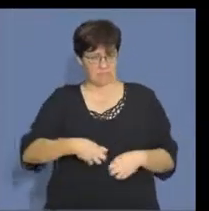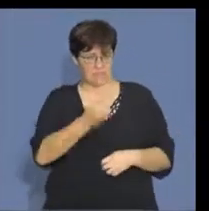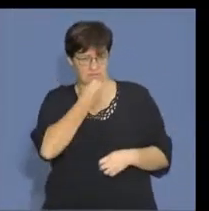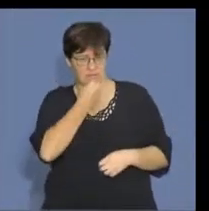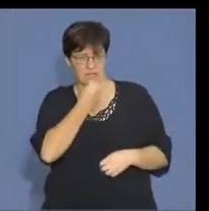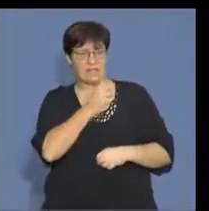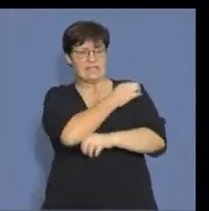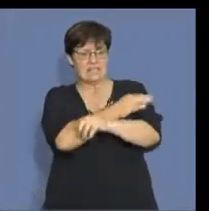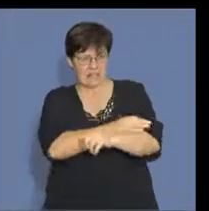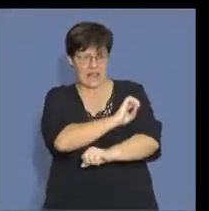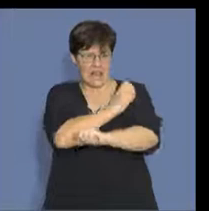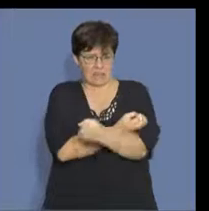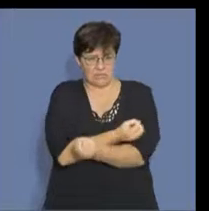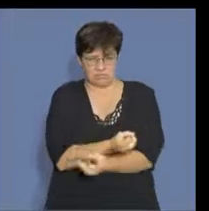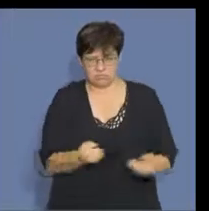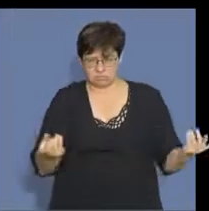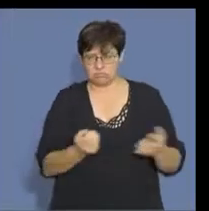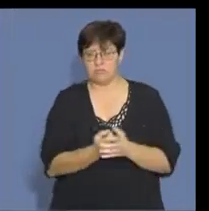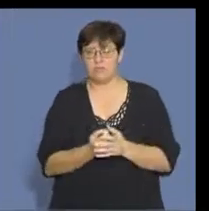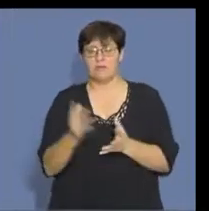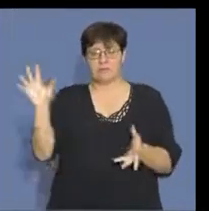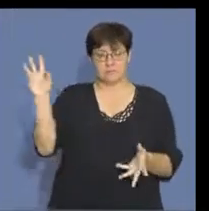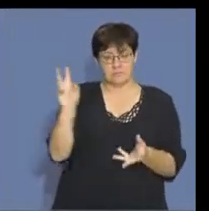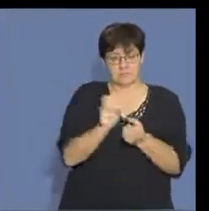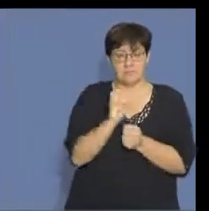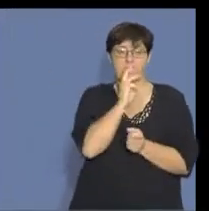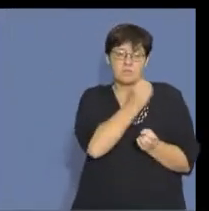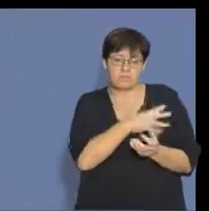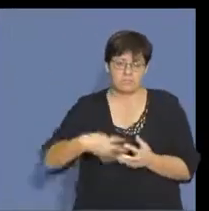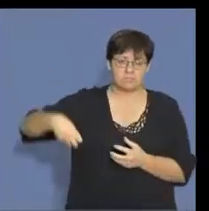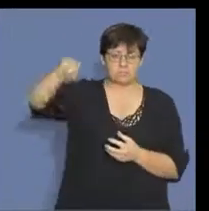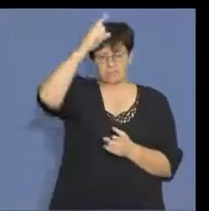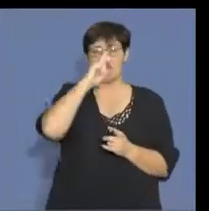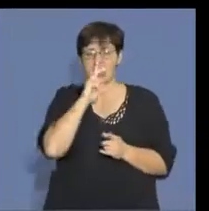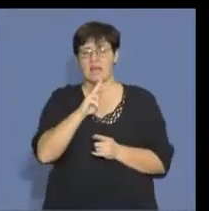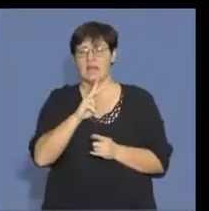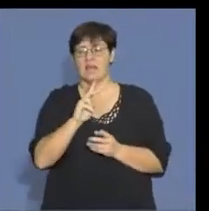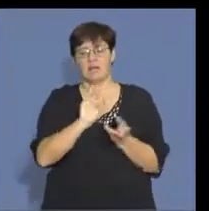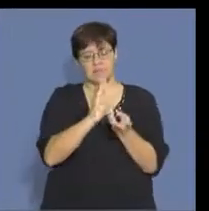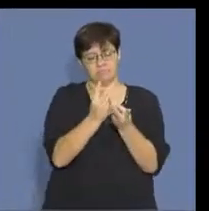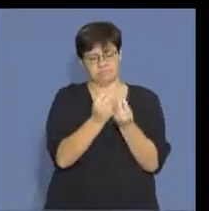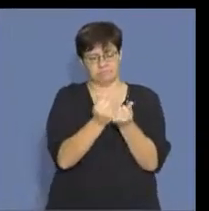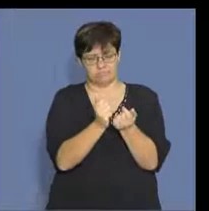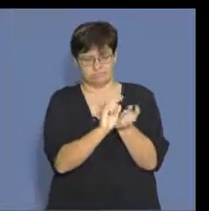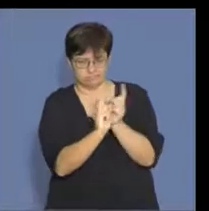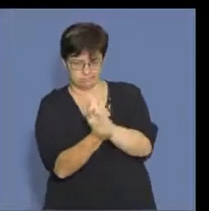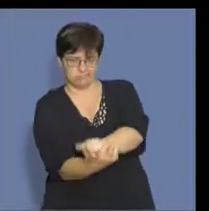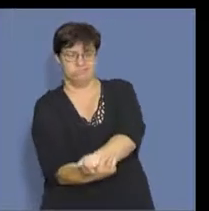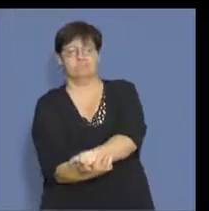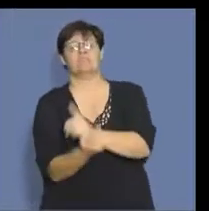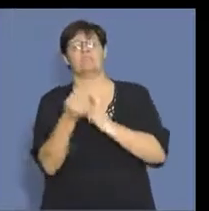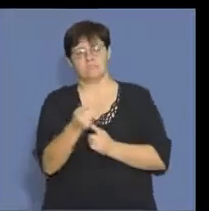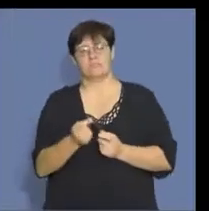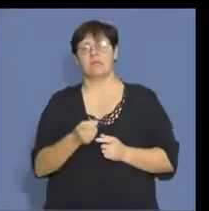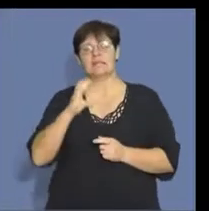cellular respiration, the concept of precipitation, and how decaying and decomposition contribute to